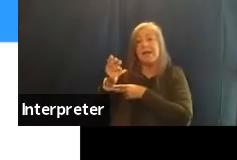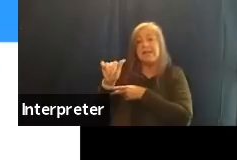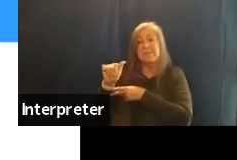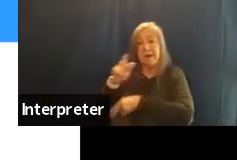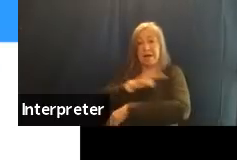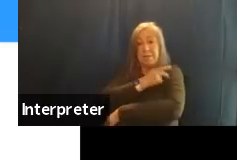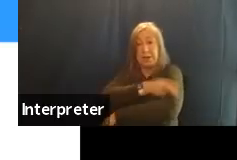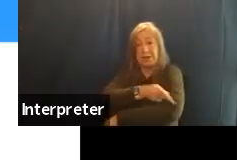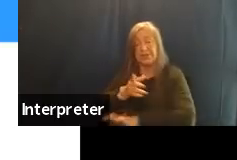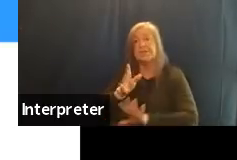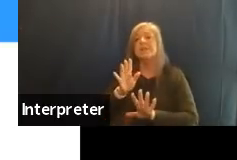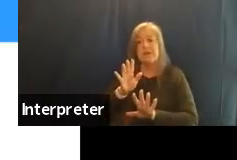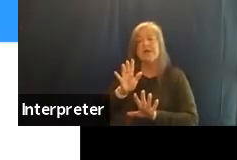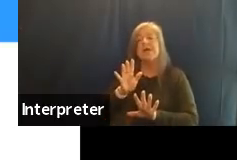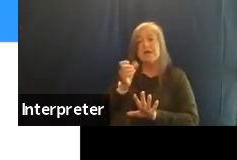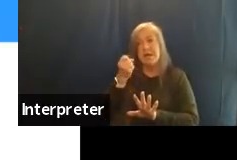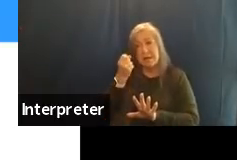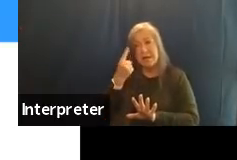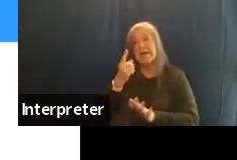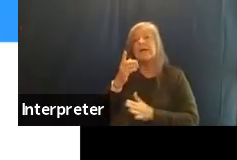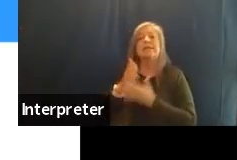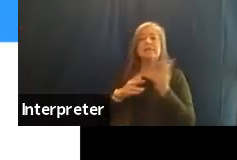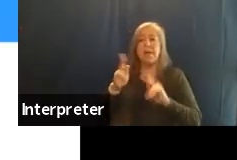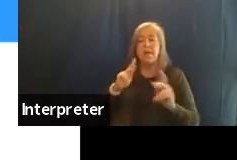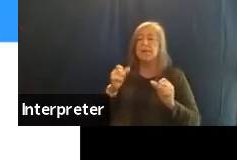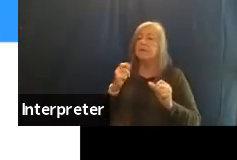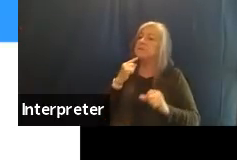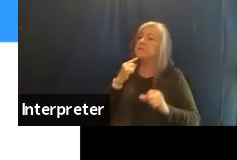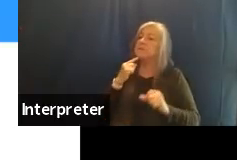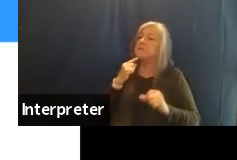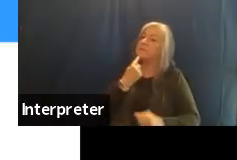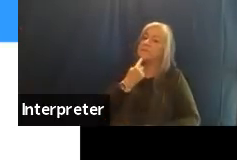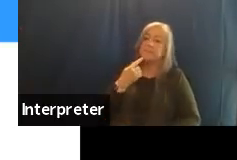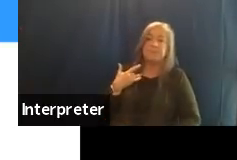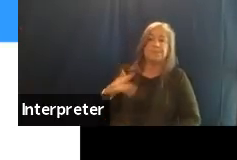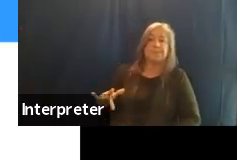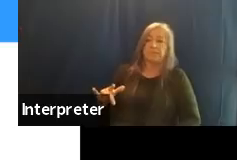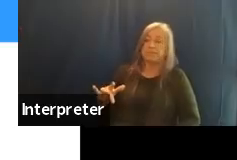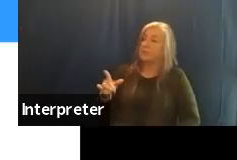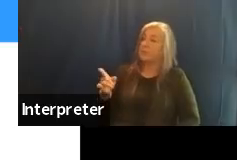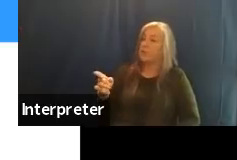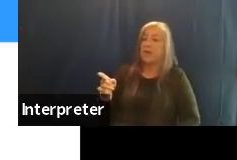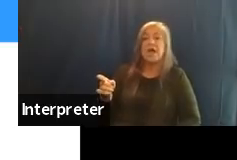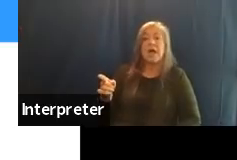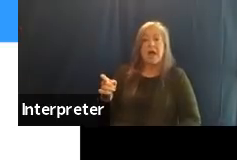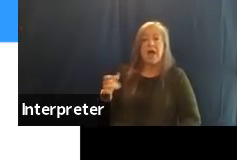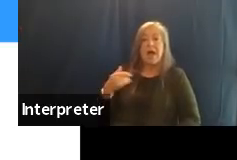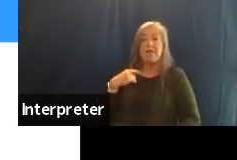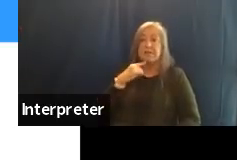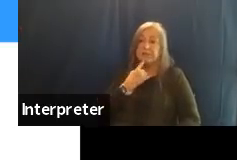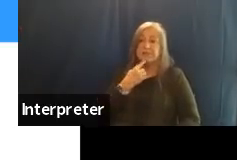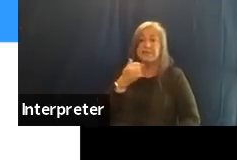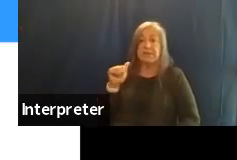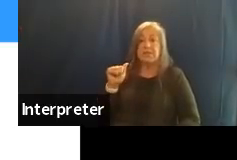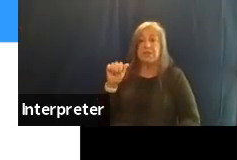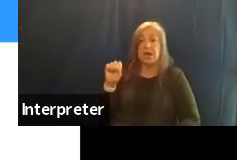in particular need to be wearing a mask so that we can keep you safe and we can keep you protected when you're at